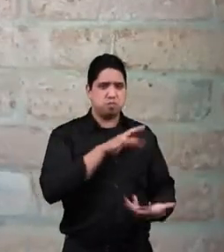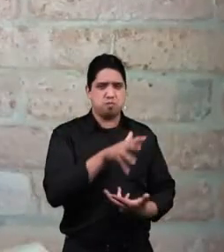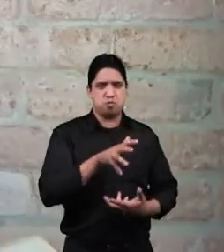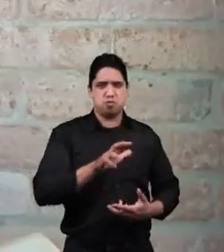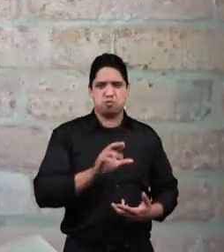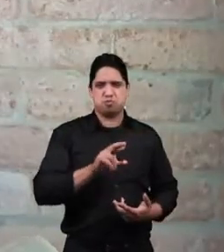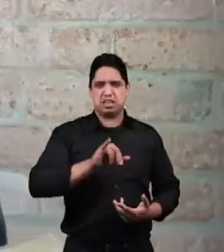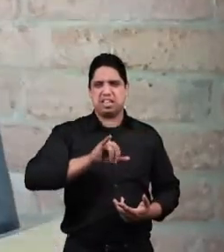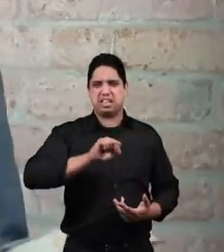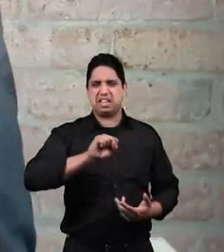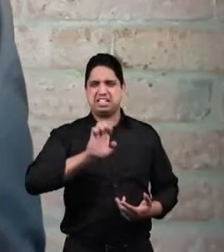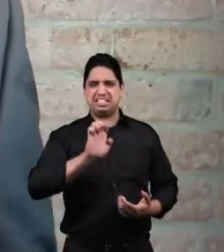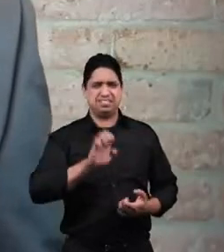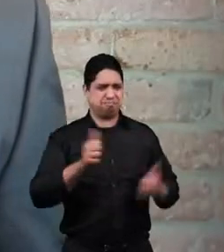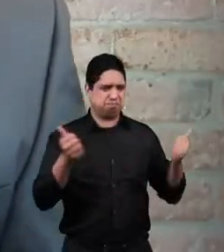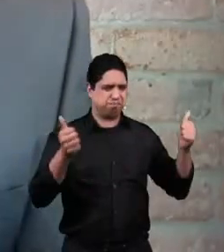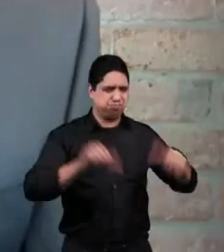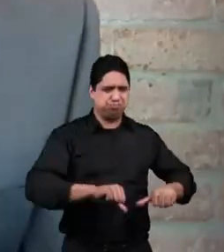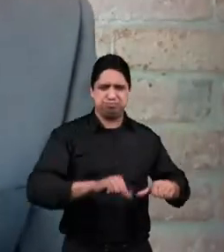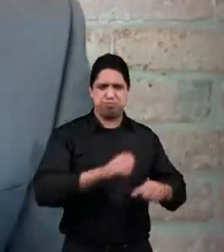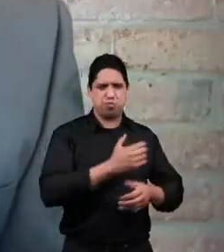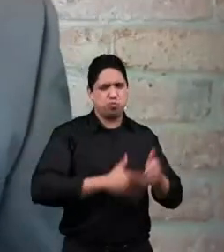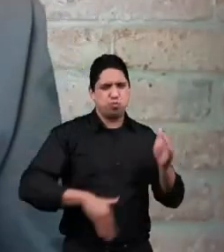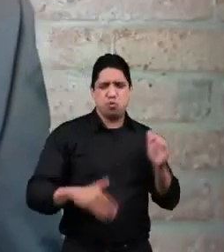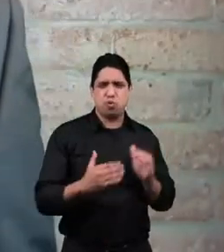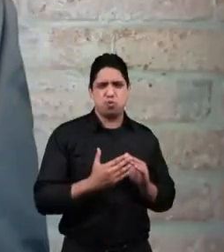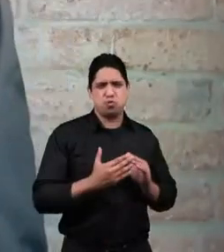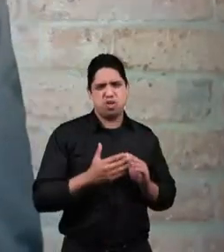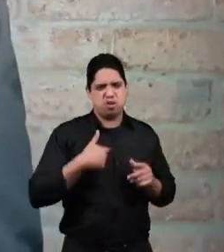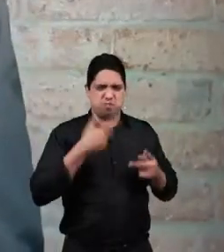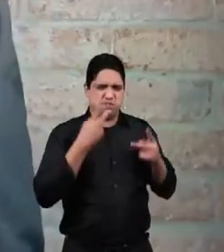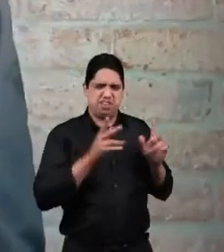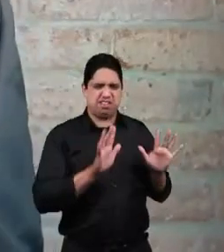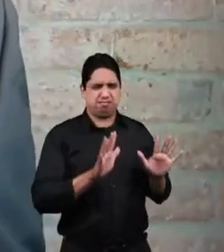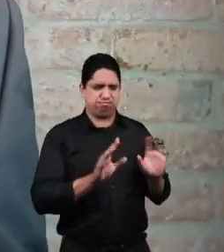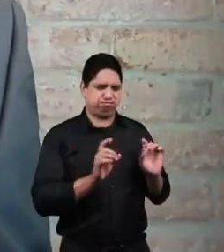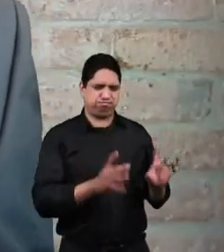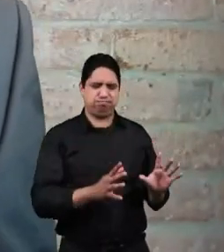and they tell us that we live in a moment of crisis.